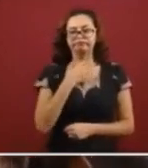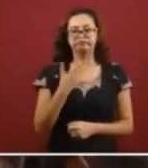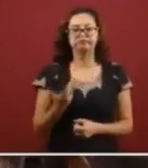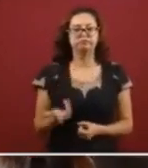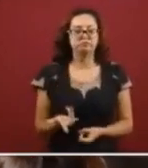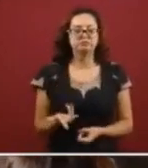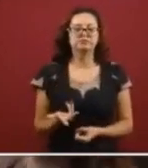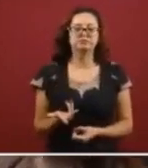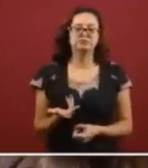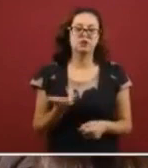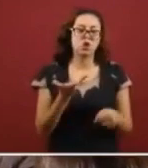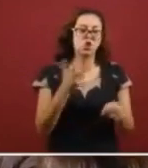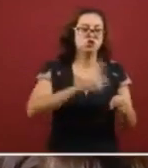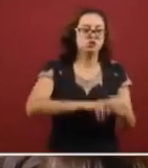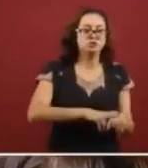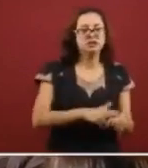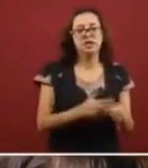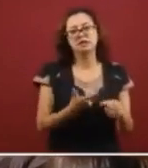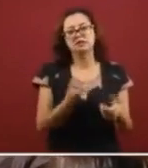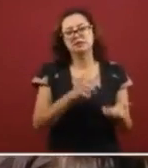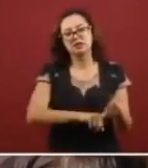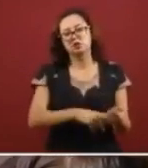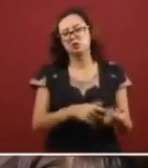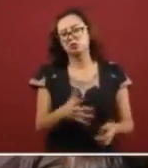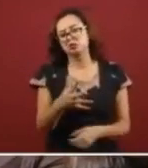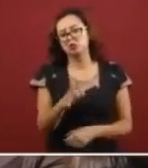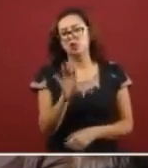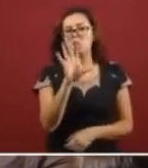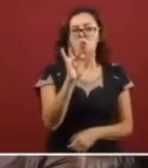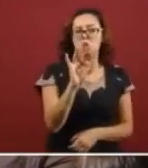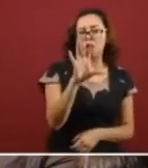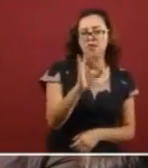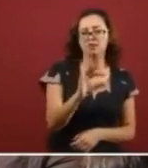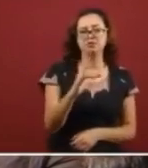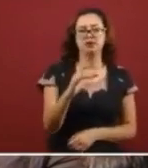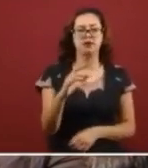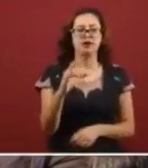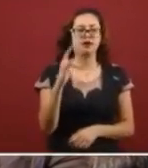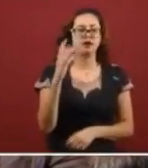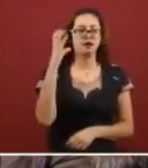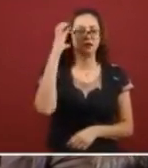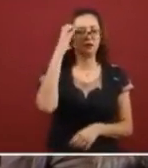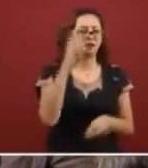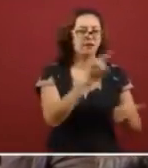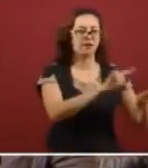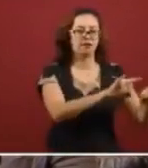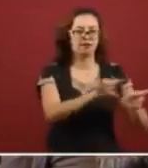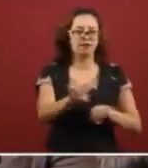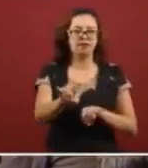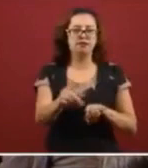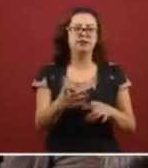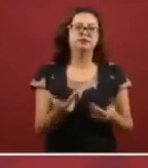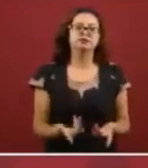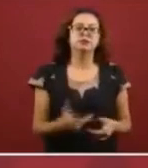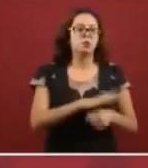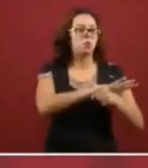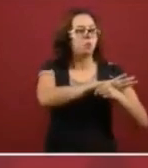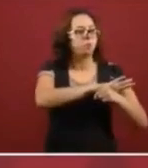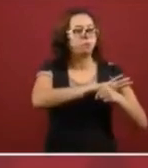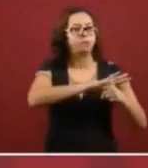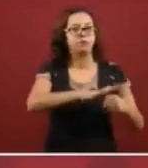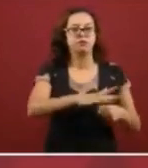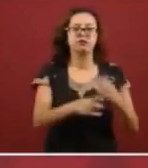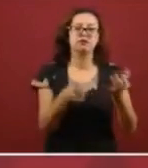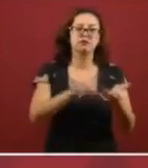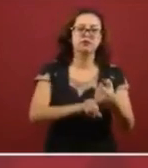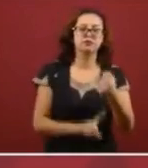occupation of their beds. 40 camas. Generally, they're 40 beds hospitals and they're full. Y con